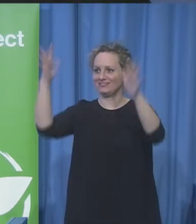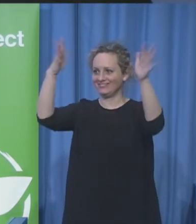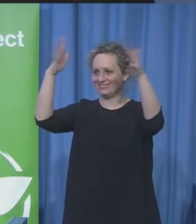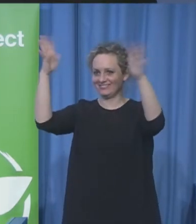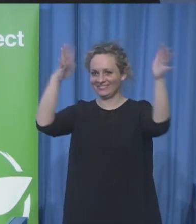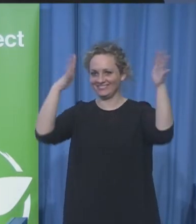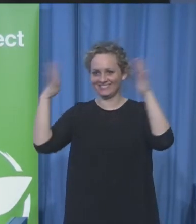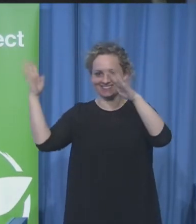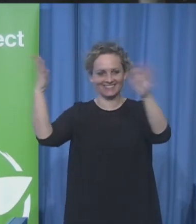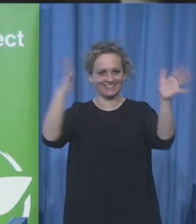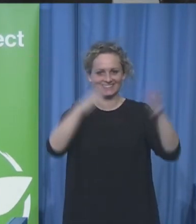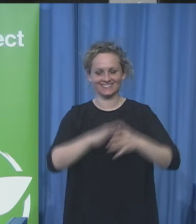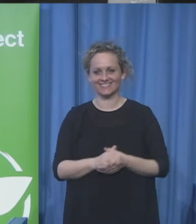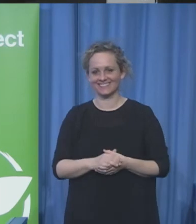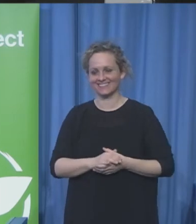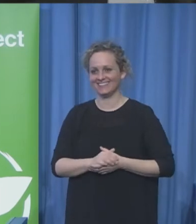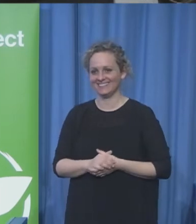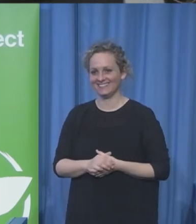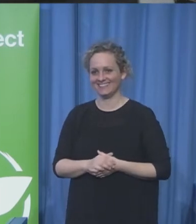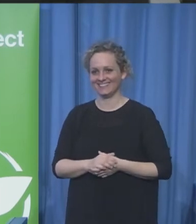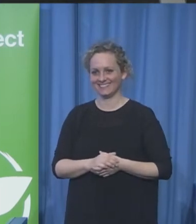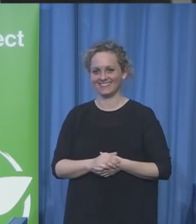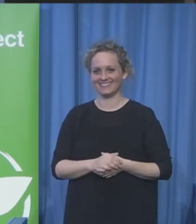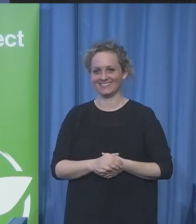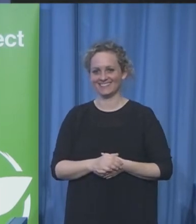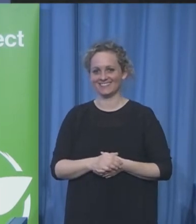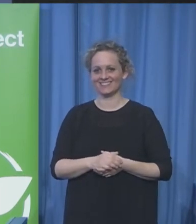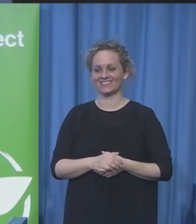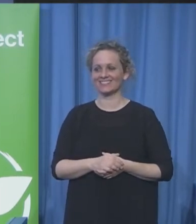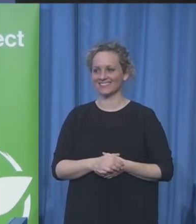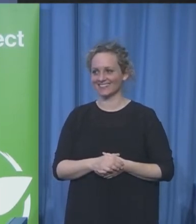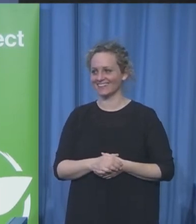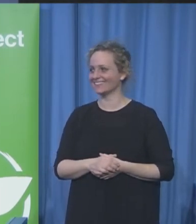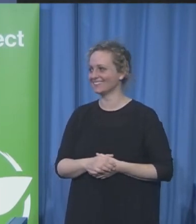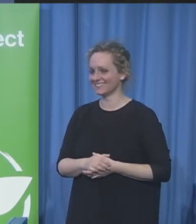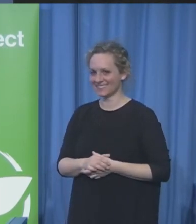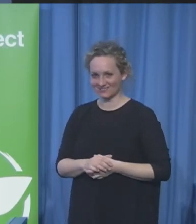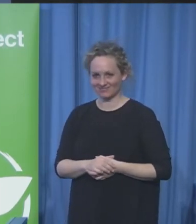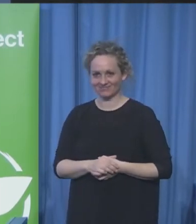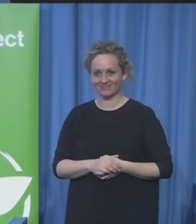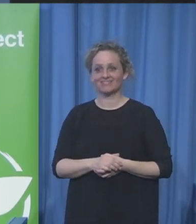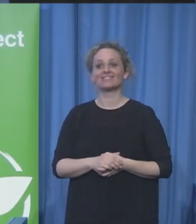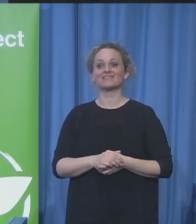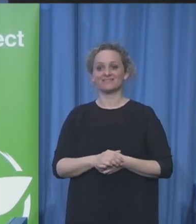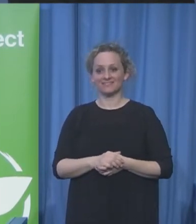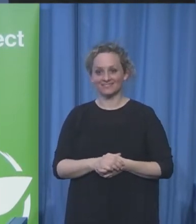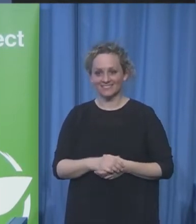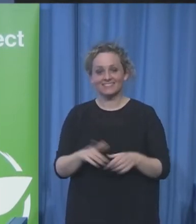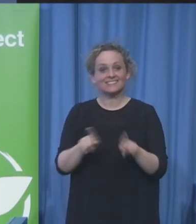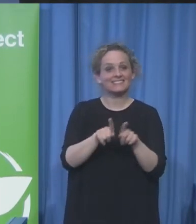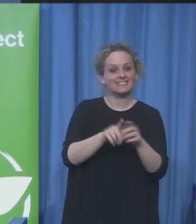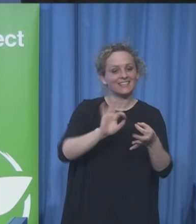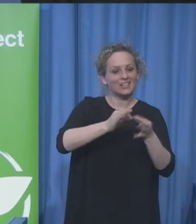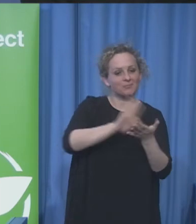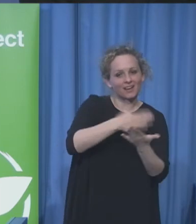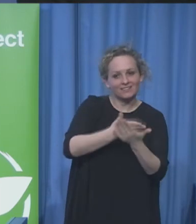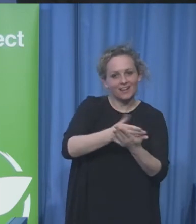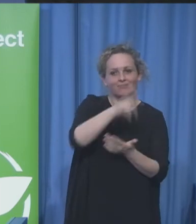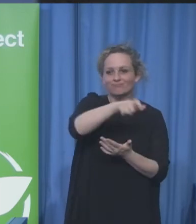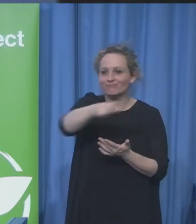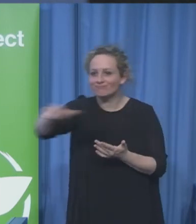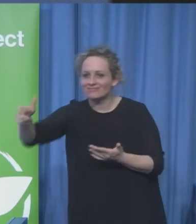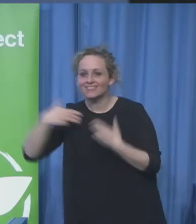Then, now, thank you so much. These translators, thank you so much. The painters